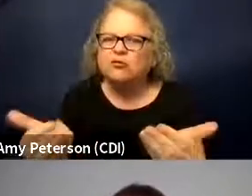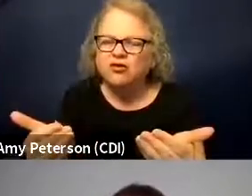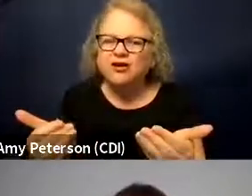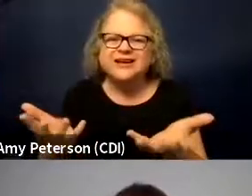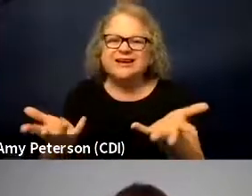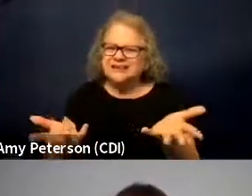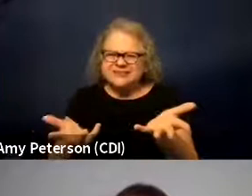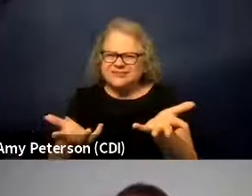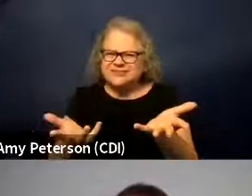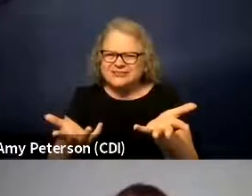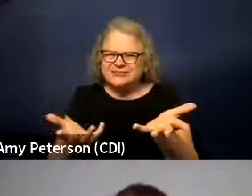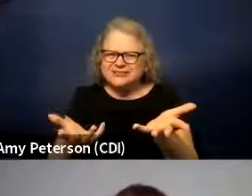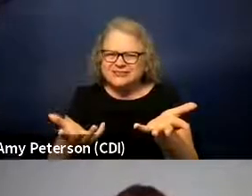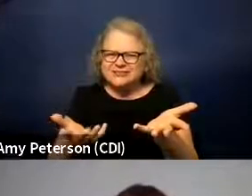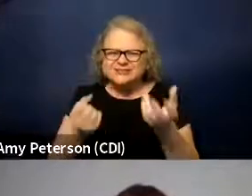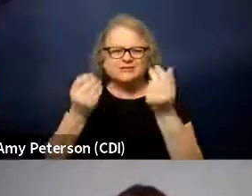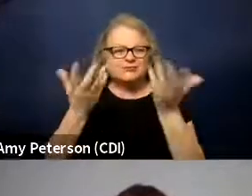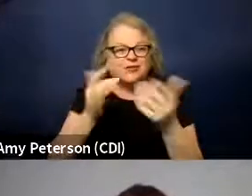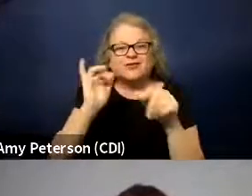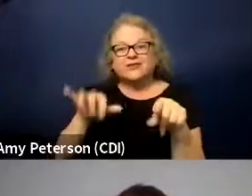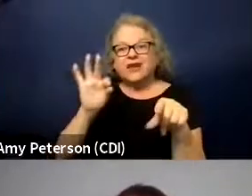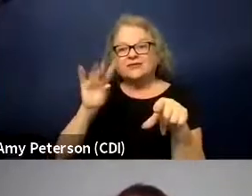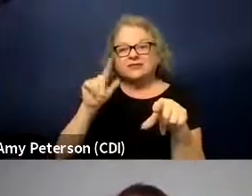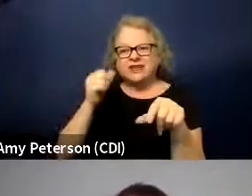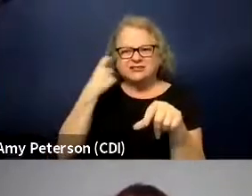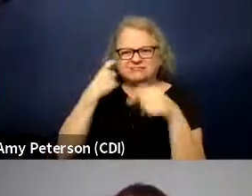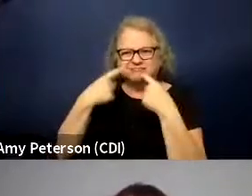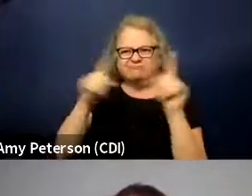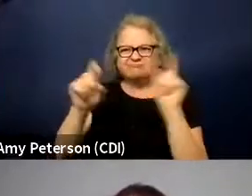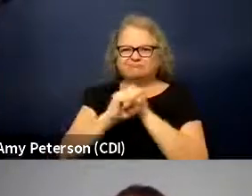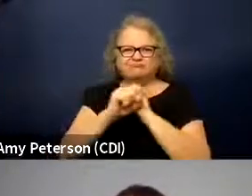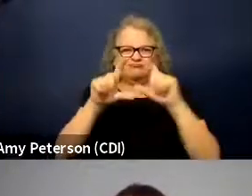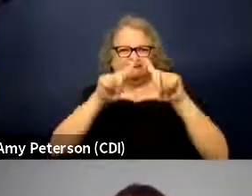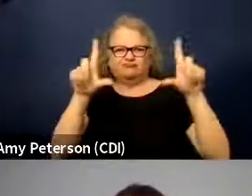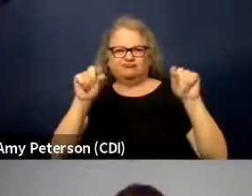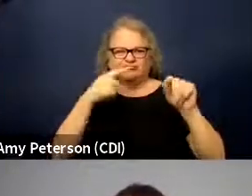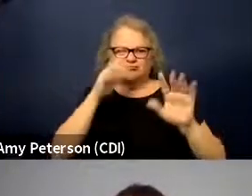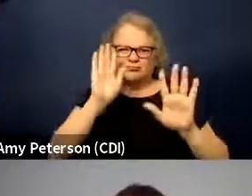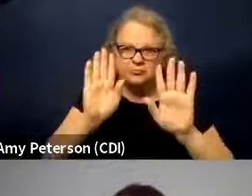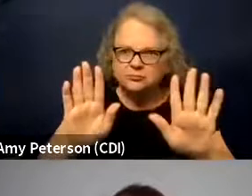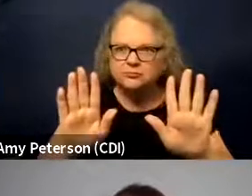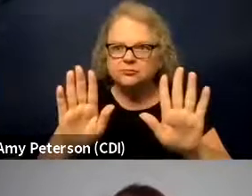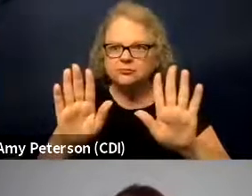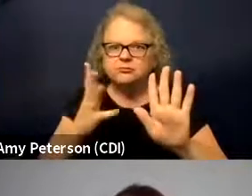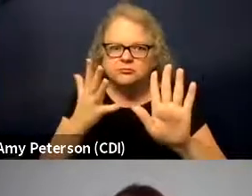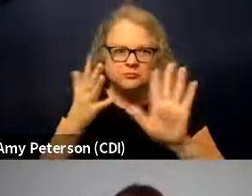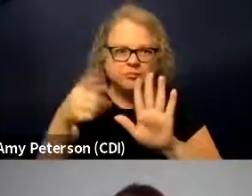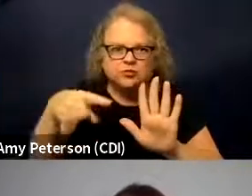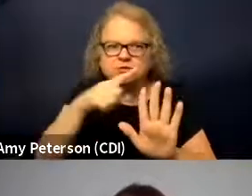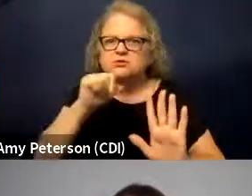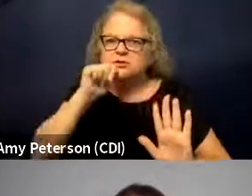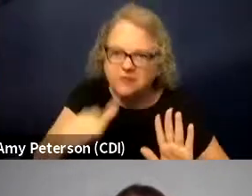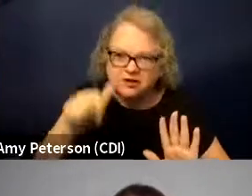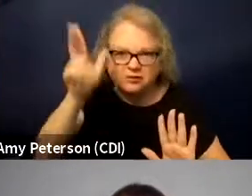take medicines that were made for animals. This is a medicine that can interfere with many other